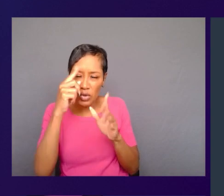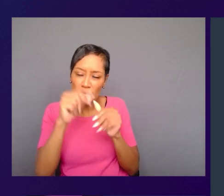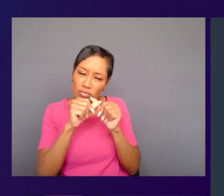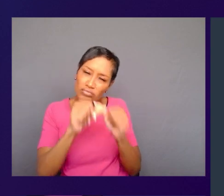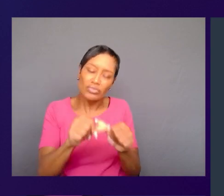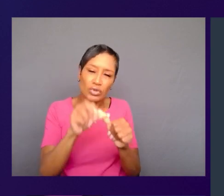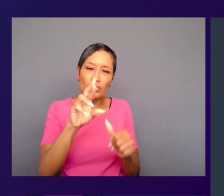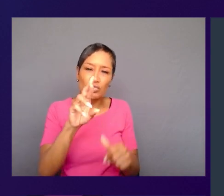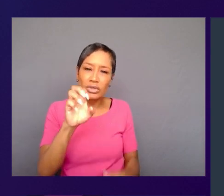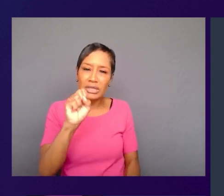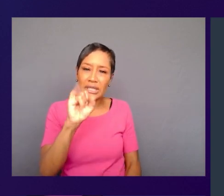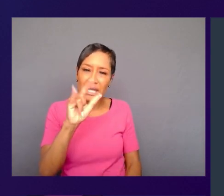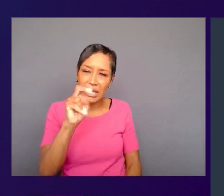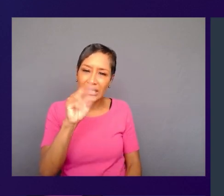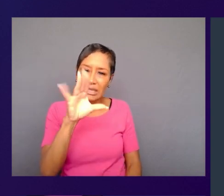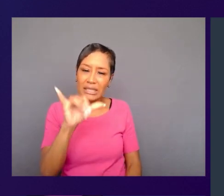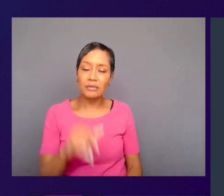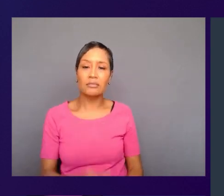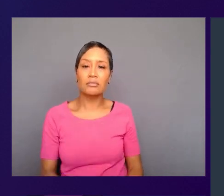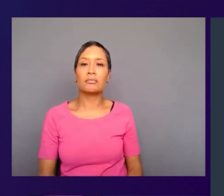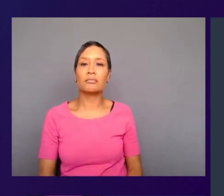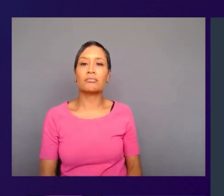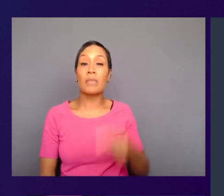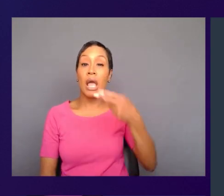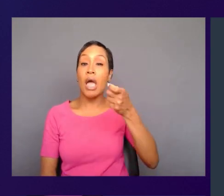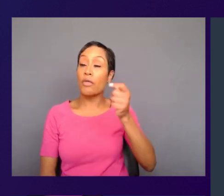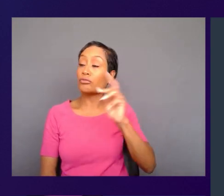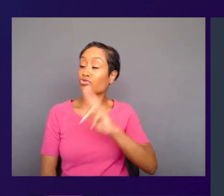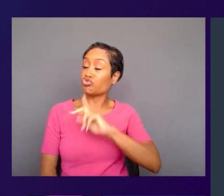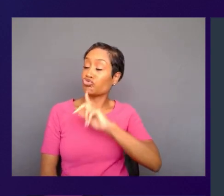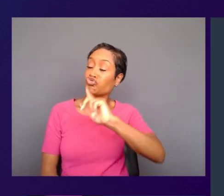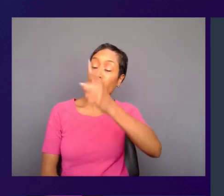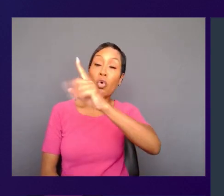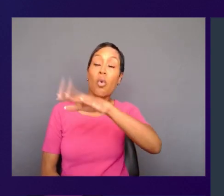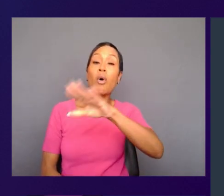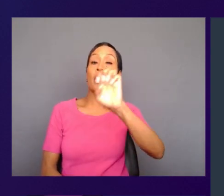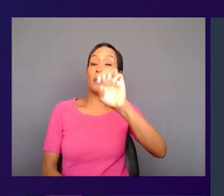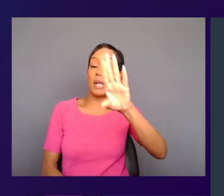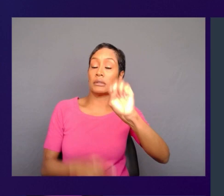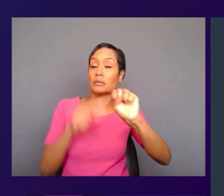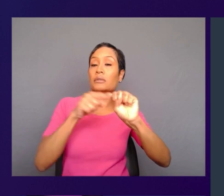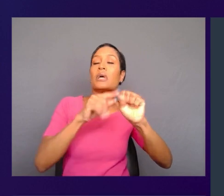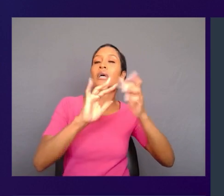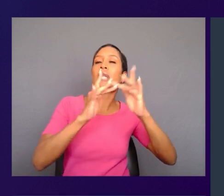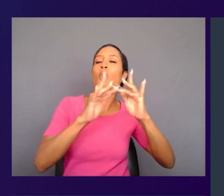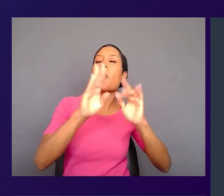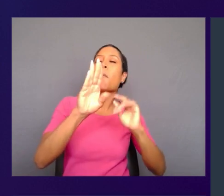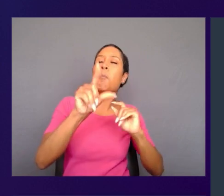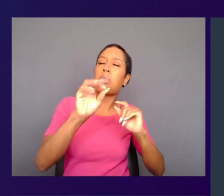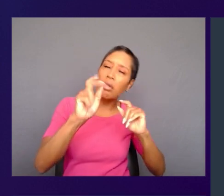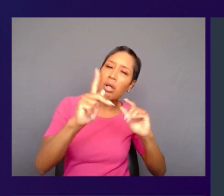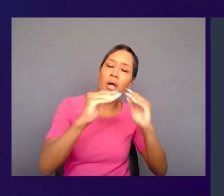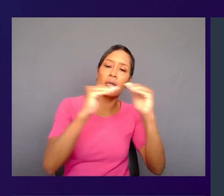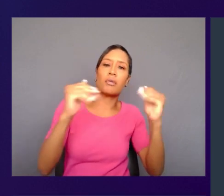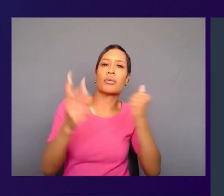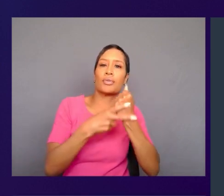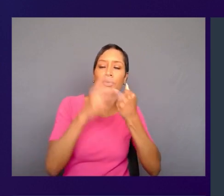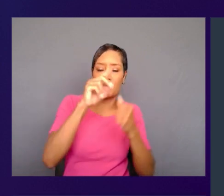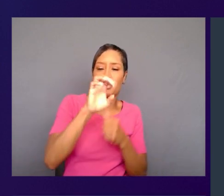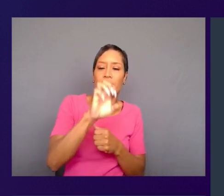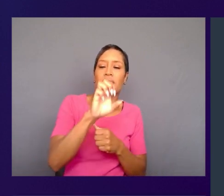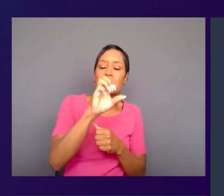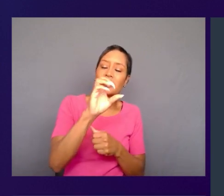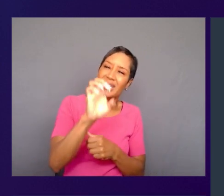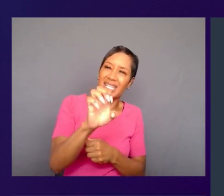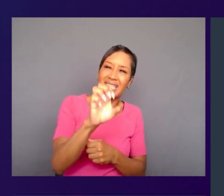Sure. So EBS is actually the network attached block level storage that's attached to your EC2 instance. And